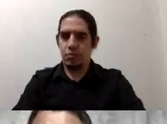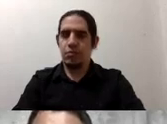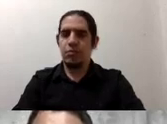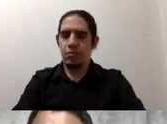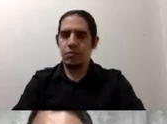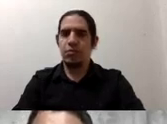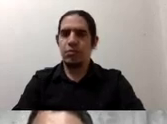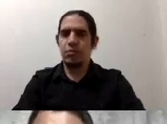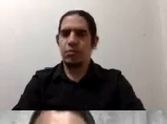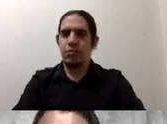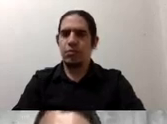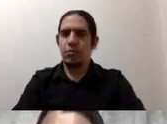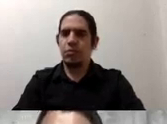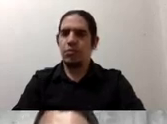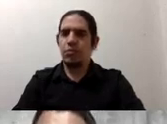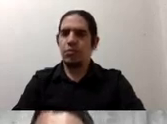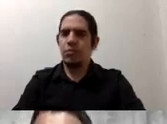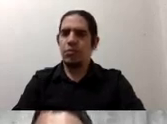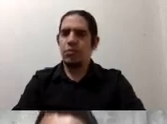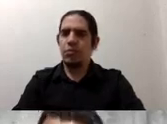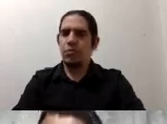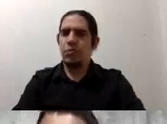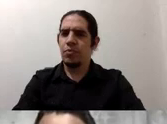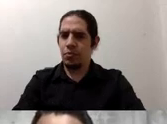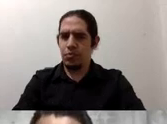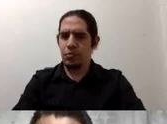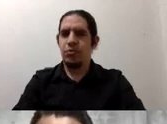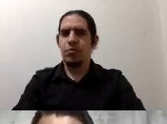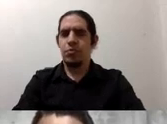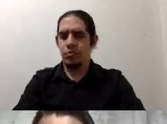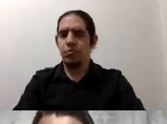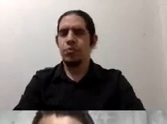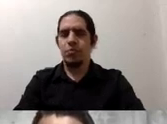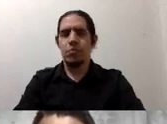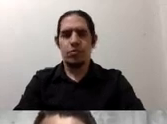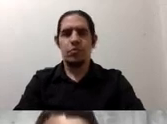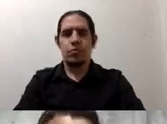formally to be prepared for various situations.